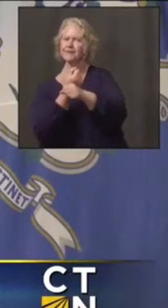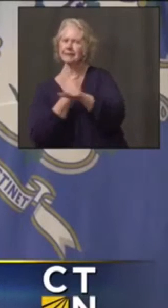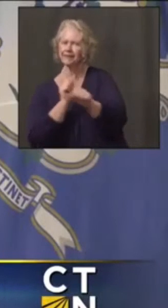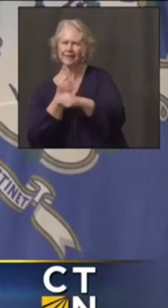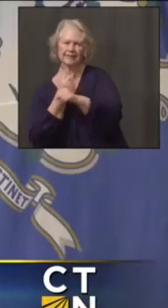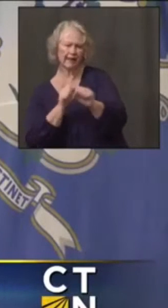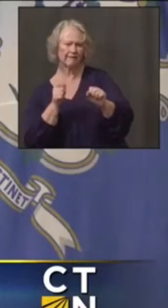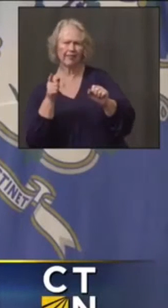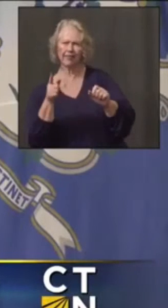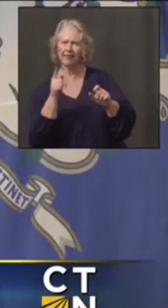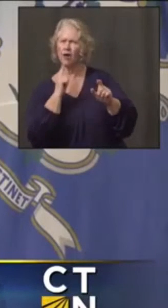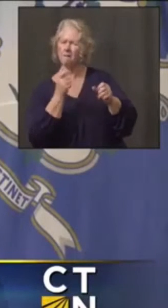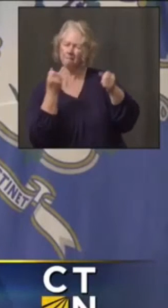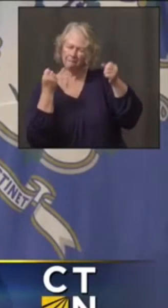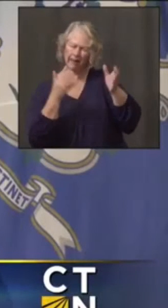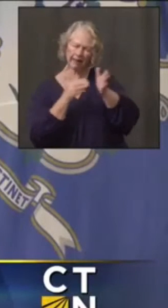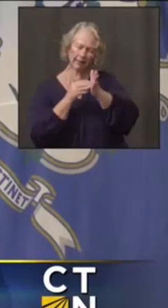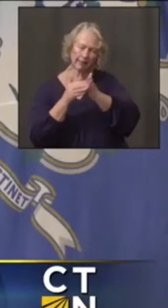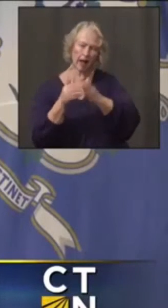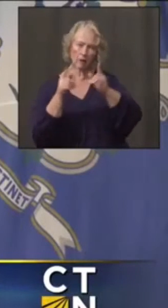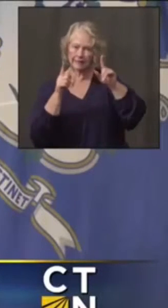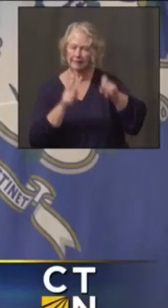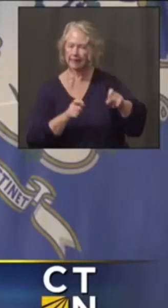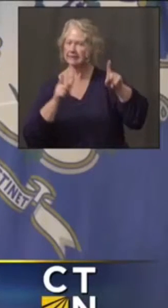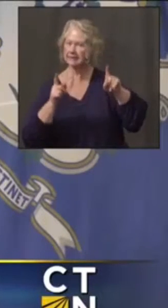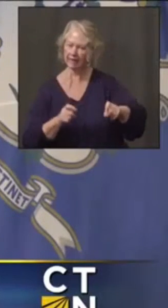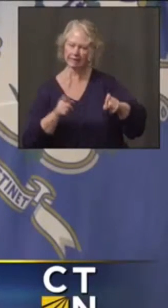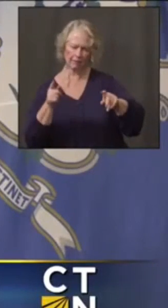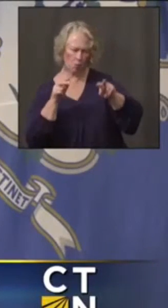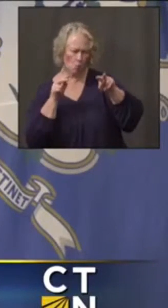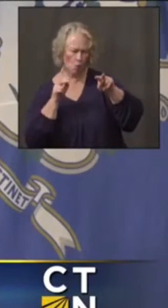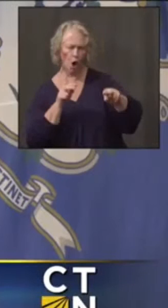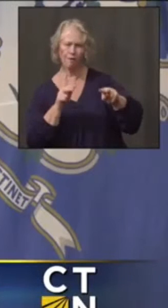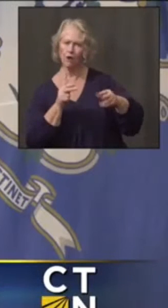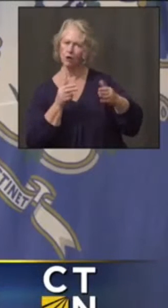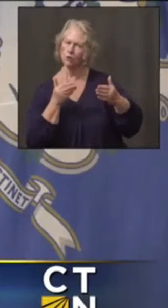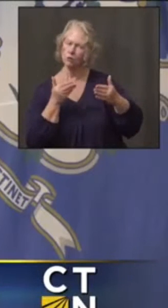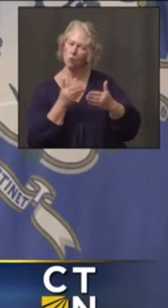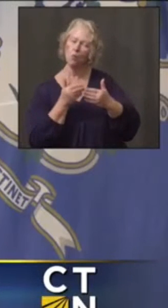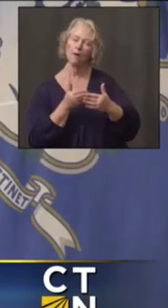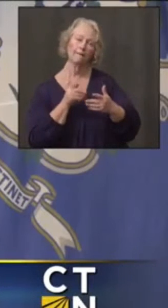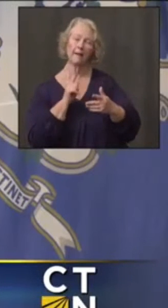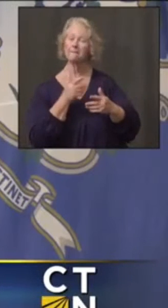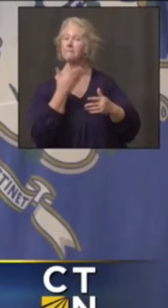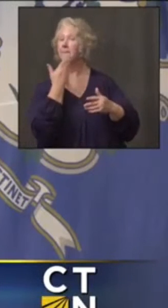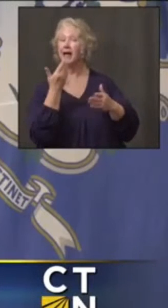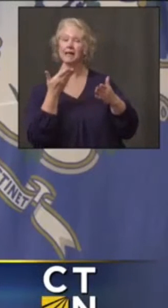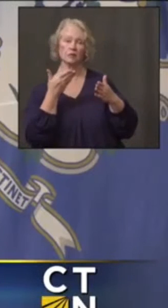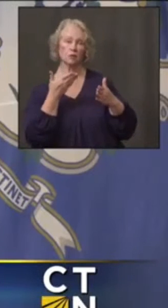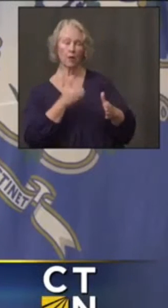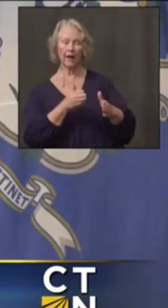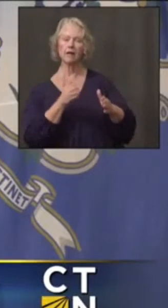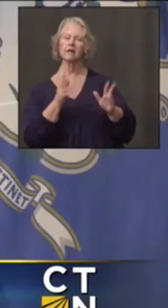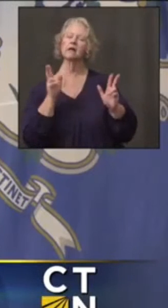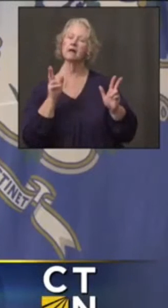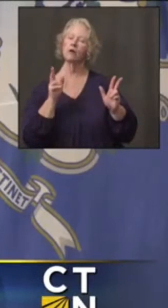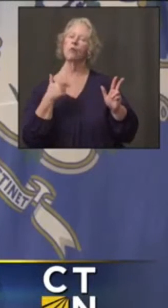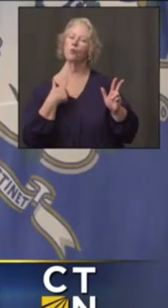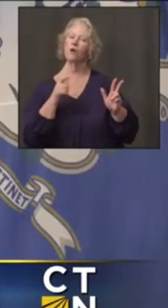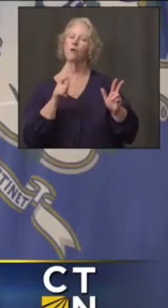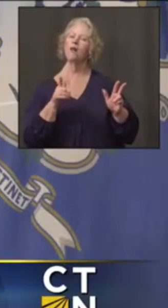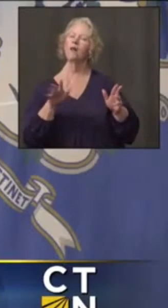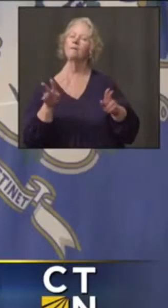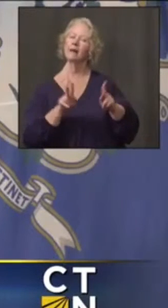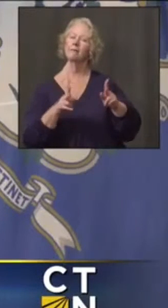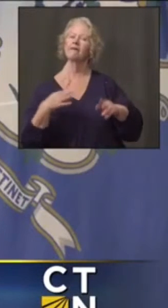in the clinicals going forward, so we'll be tracking this carefully. But I think by far the best way to do this is on a voluntary basis. Look, at the end of